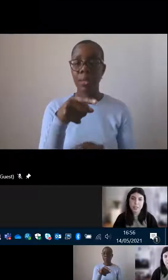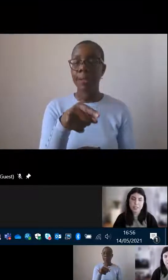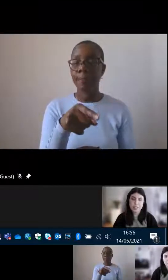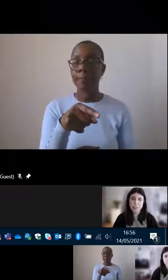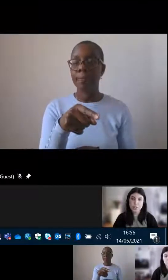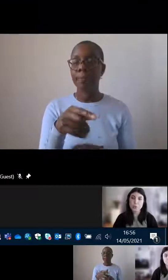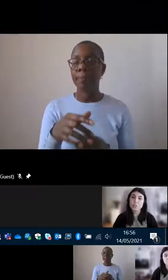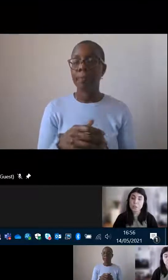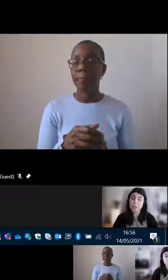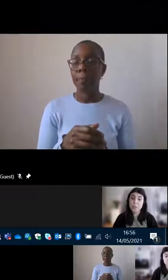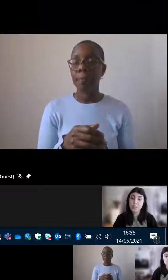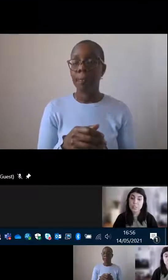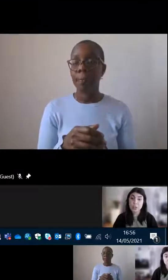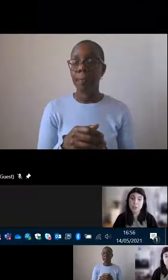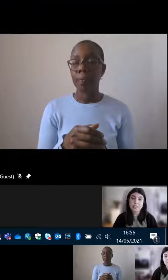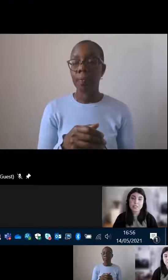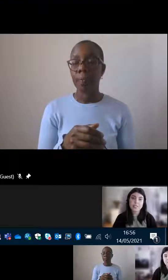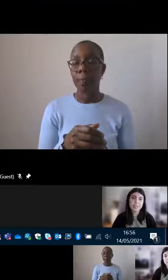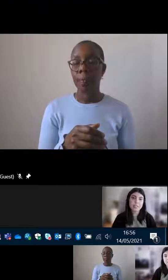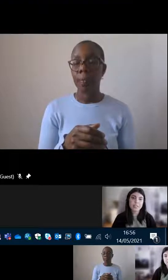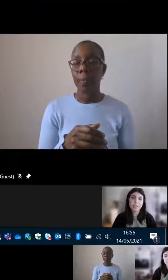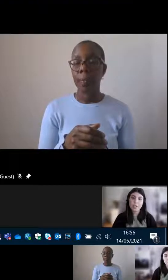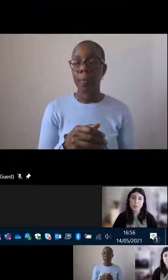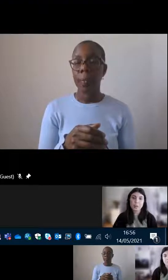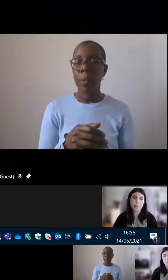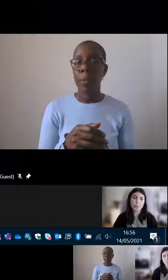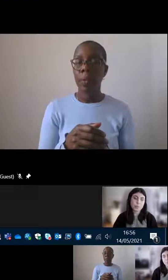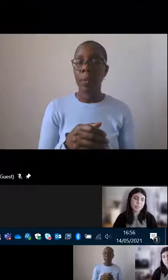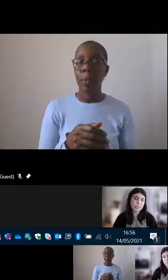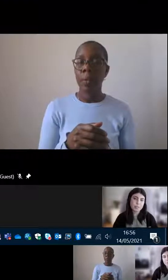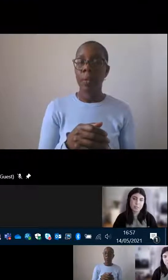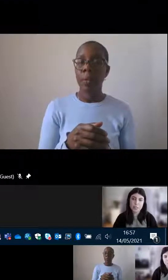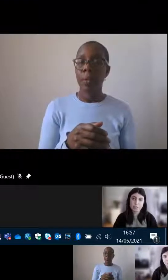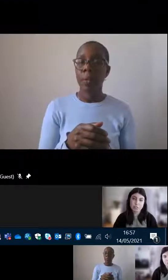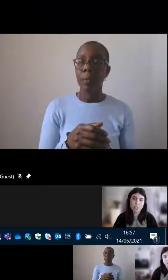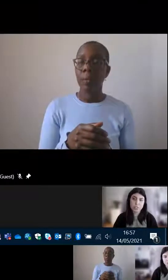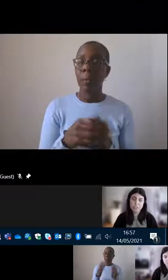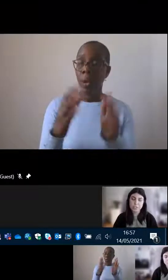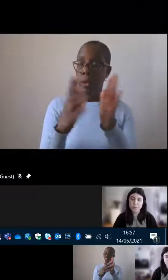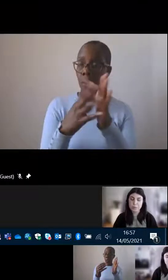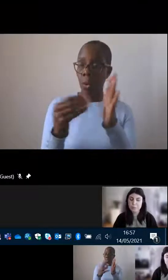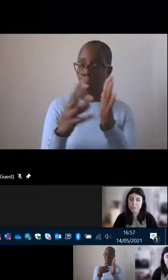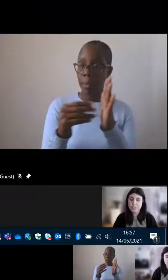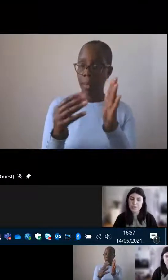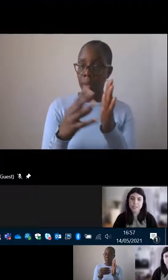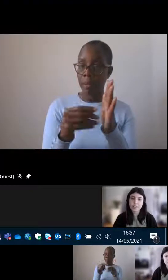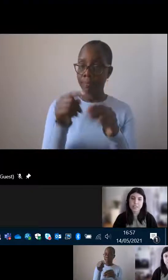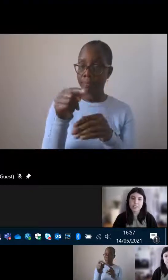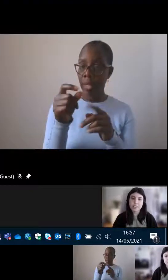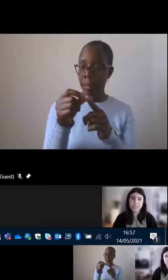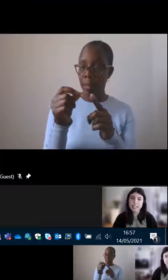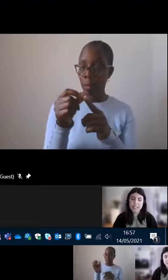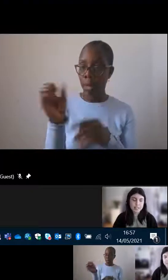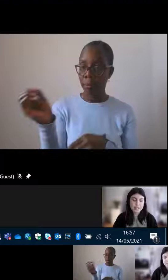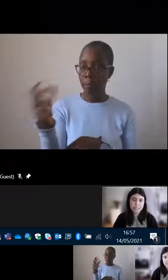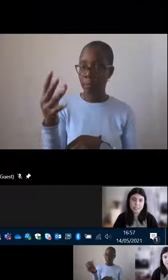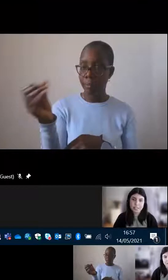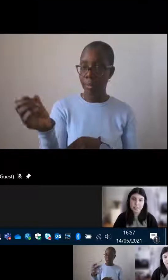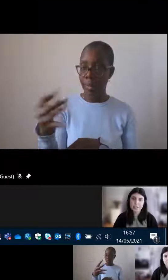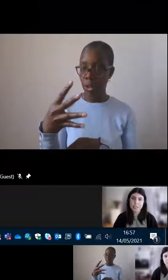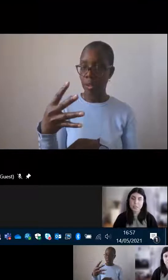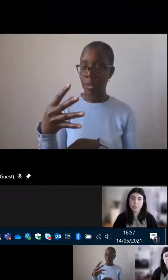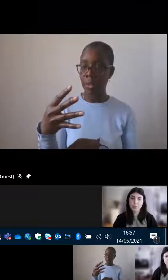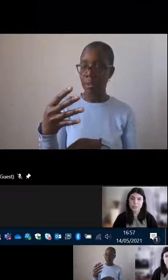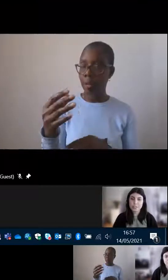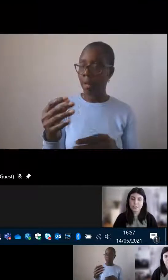them. If you want a copy of the slides with all of the information, the phone numbers, the